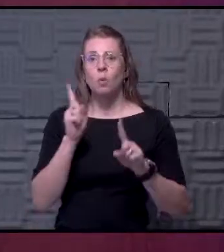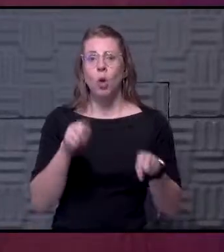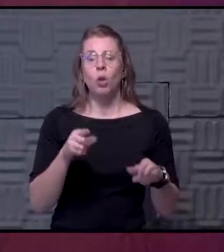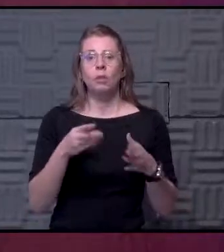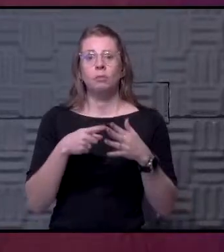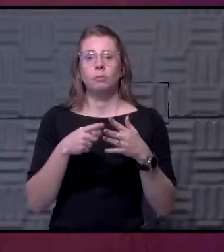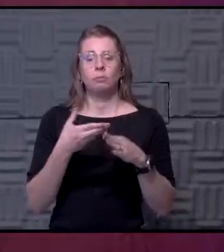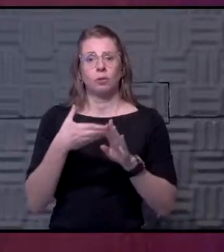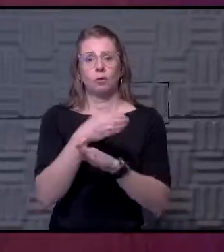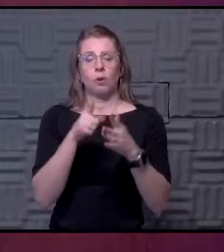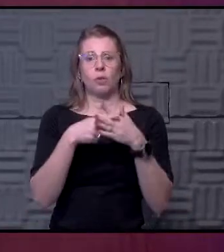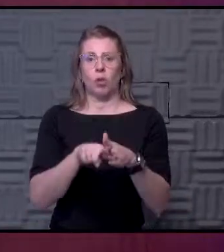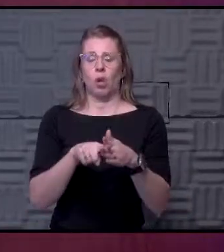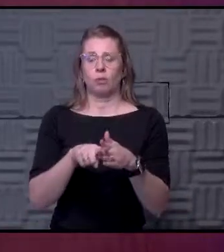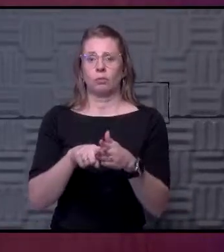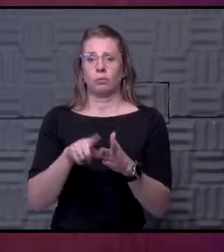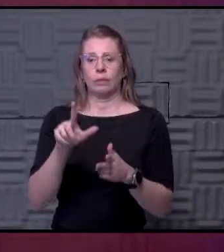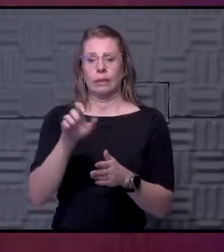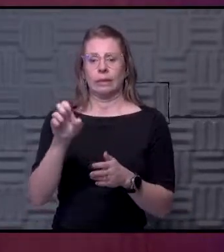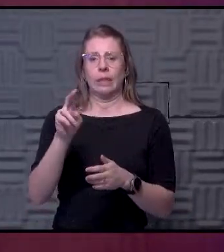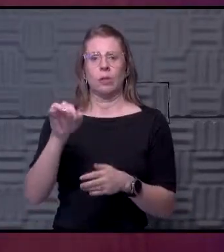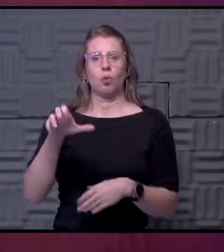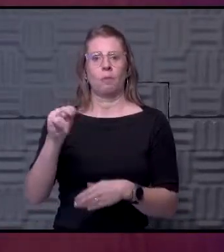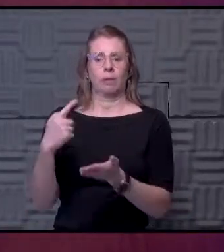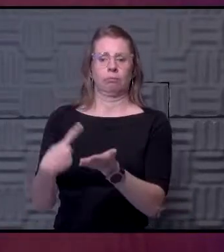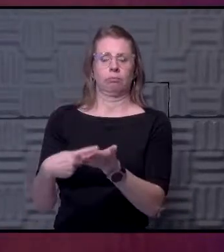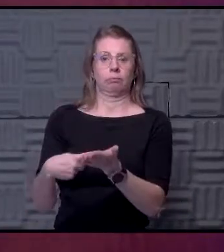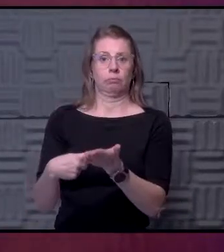our discussion with Dr. Norman.